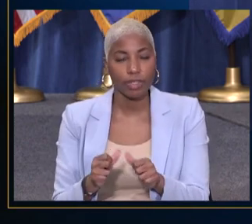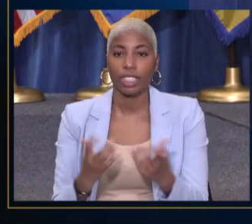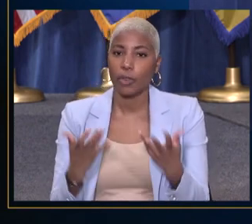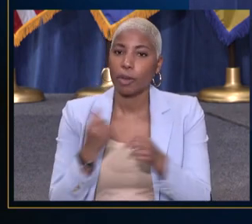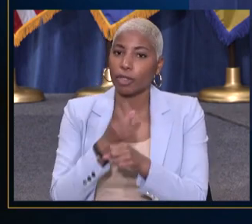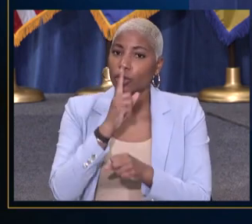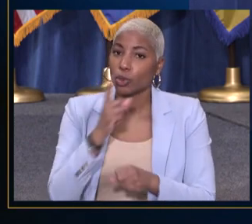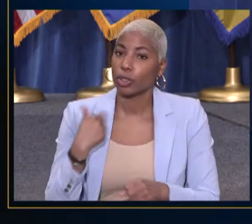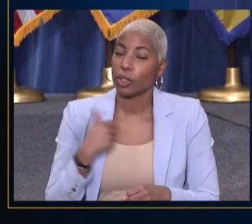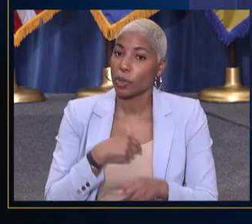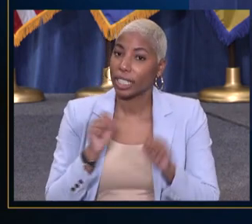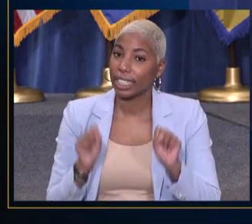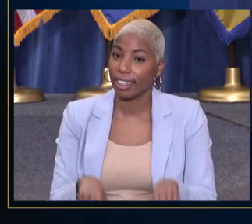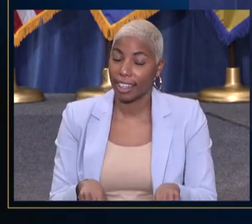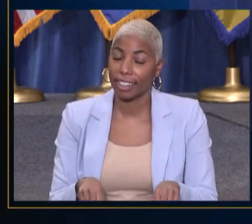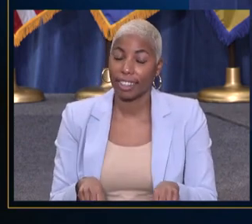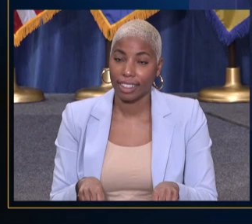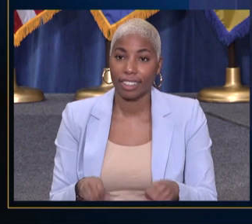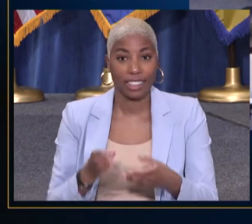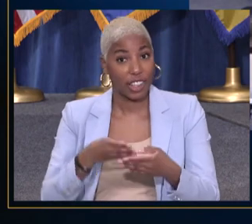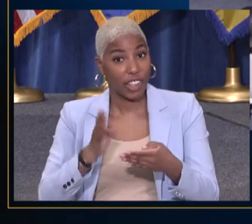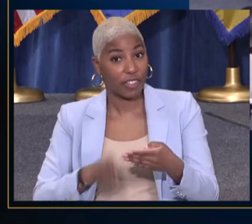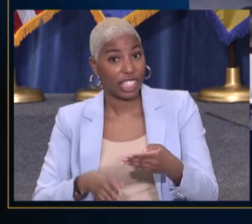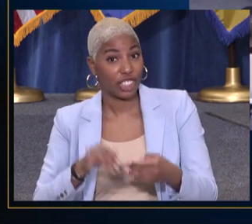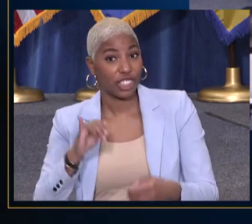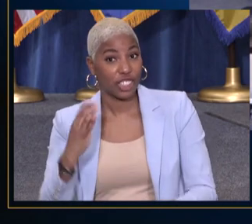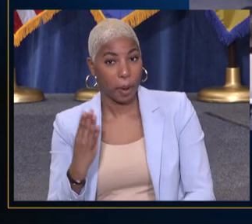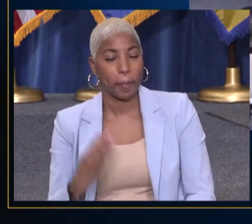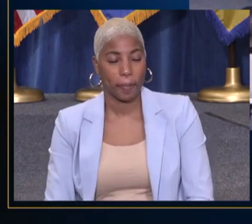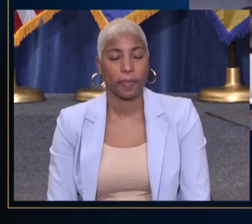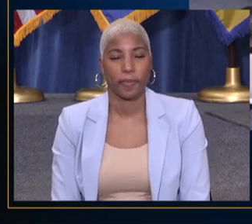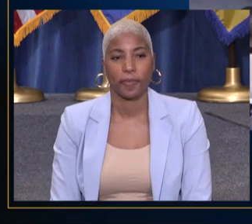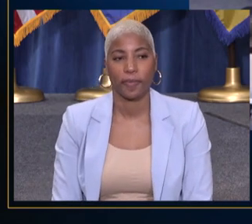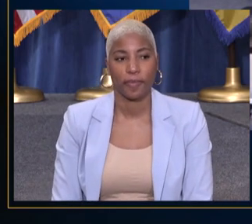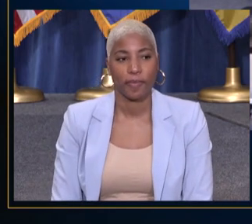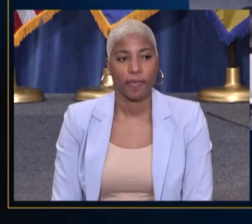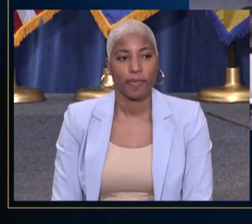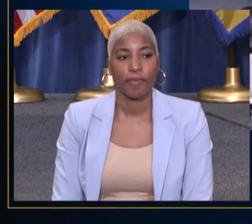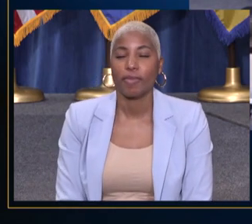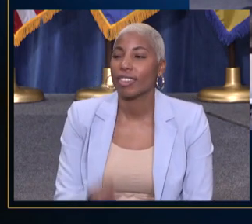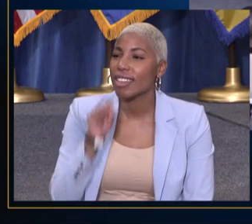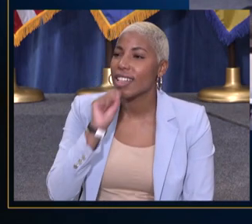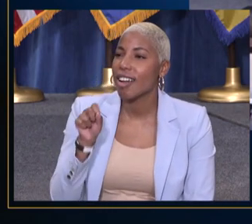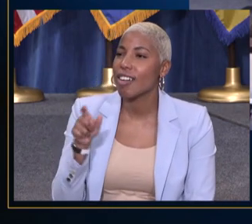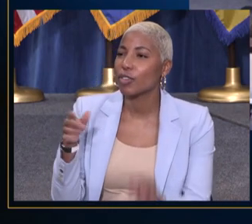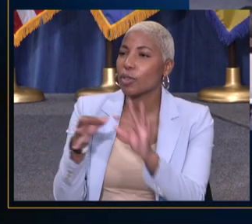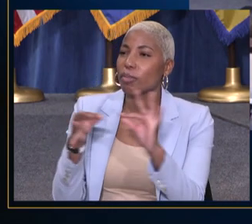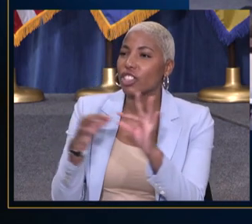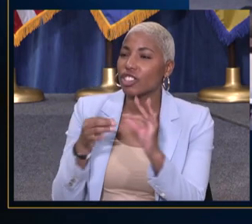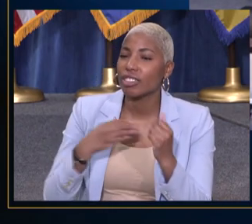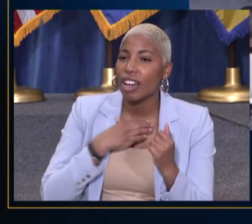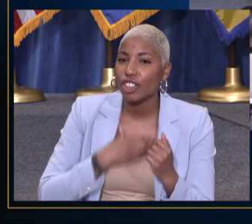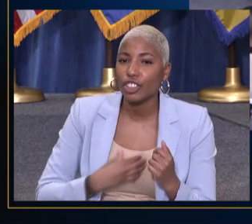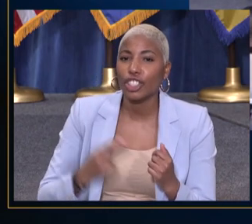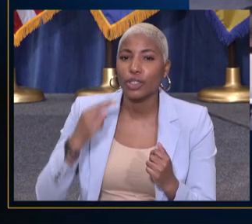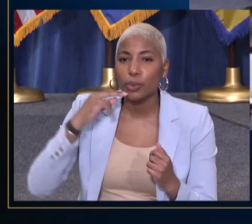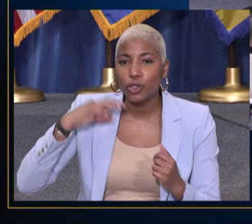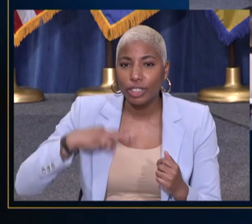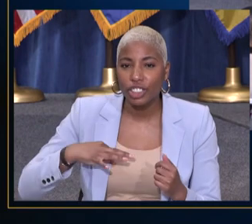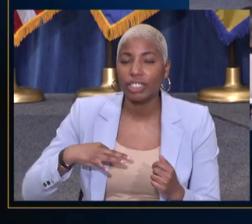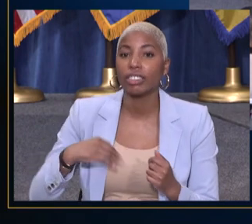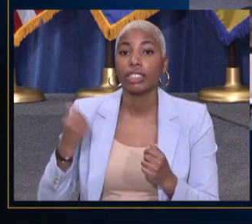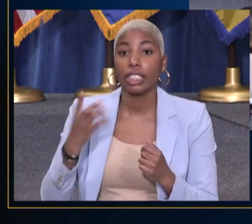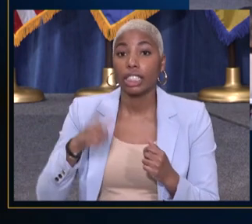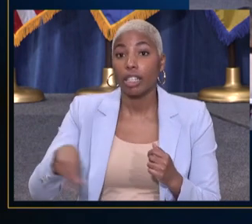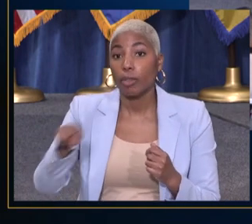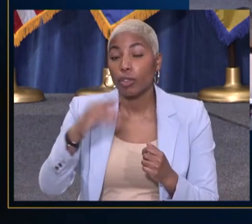sure we're able to finish the job. So I love that you mentioned hunger and nutrition, because some of